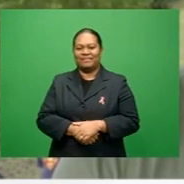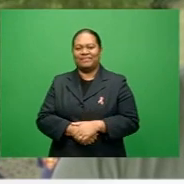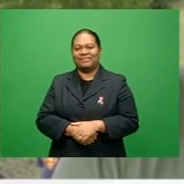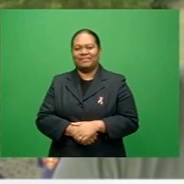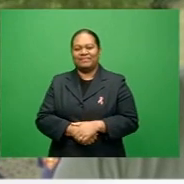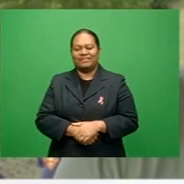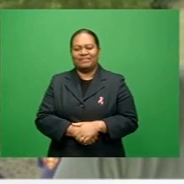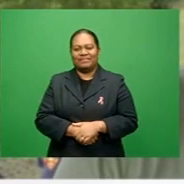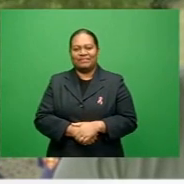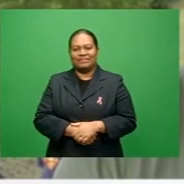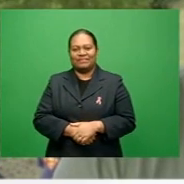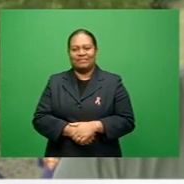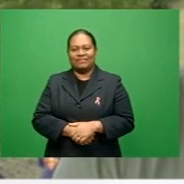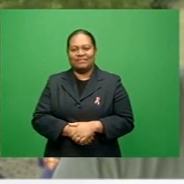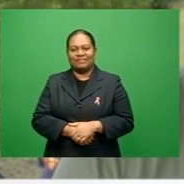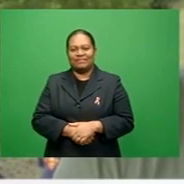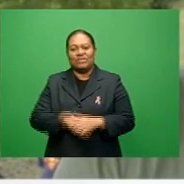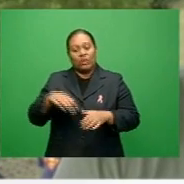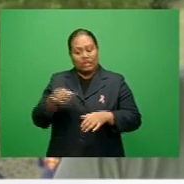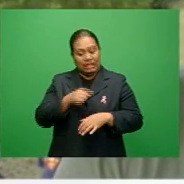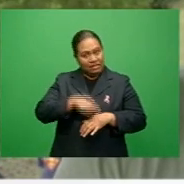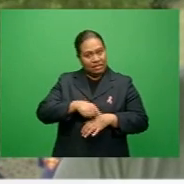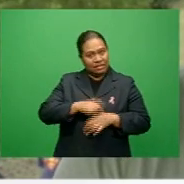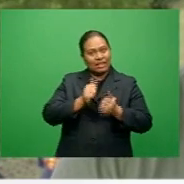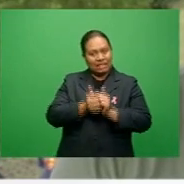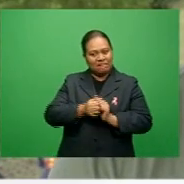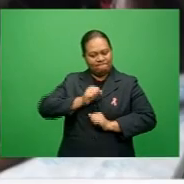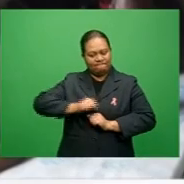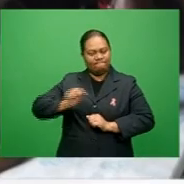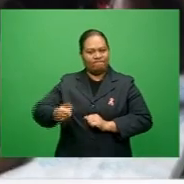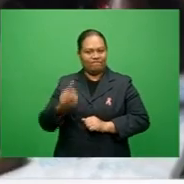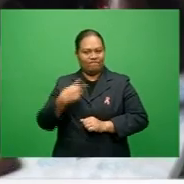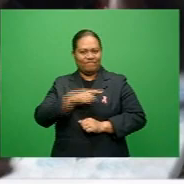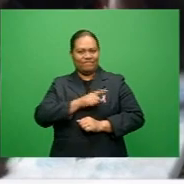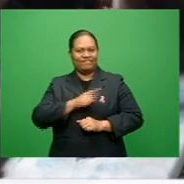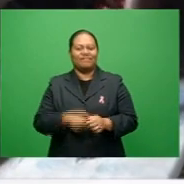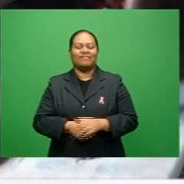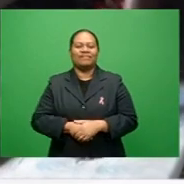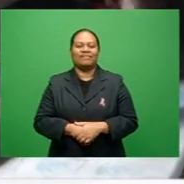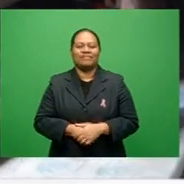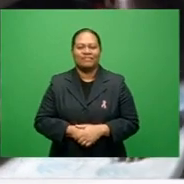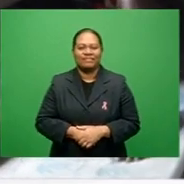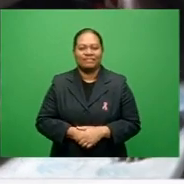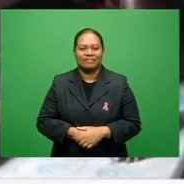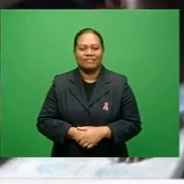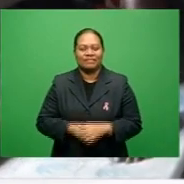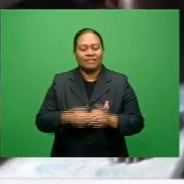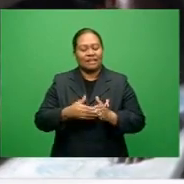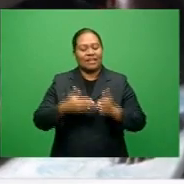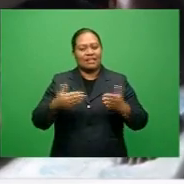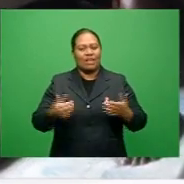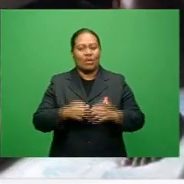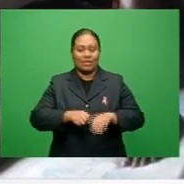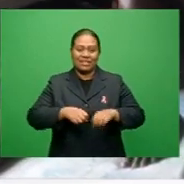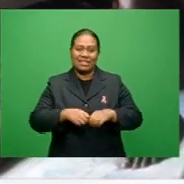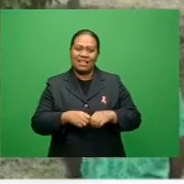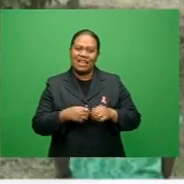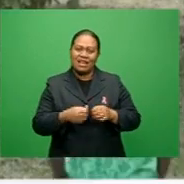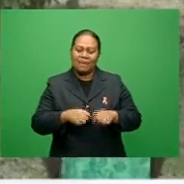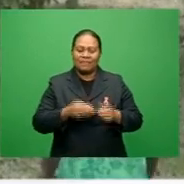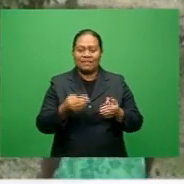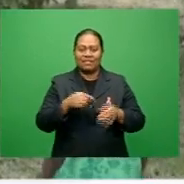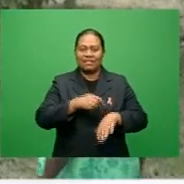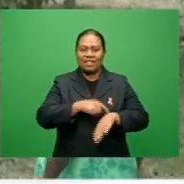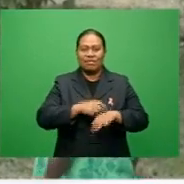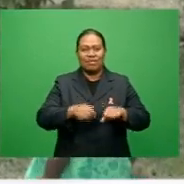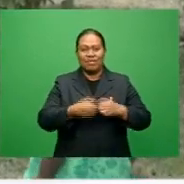We really take this match as a real final for us. The extra break also gave them more time to